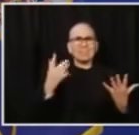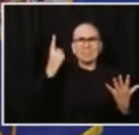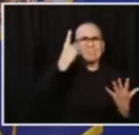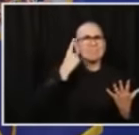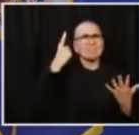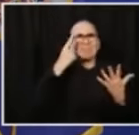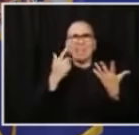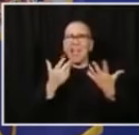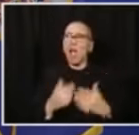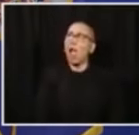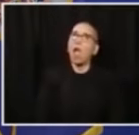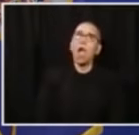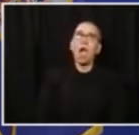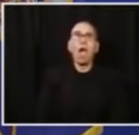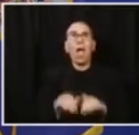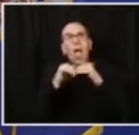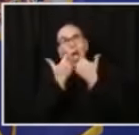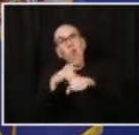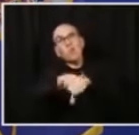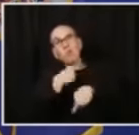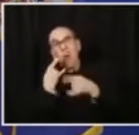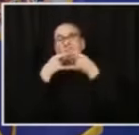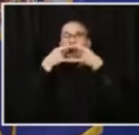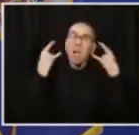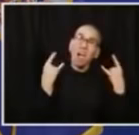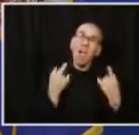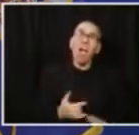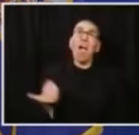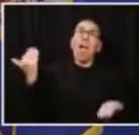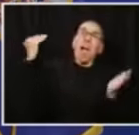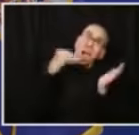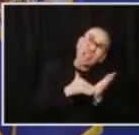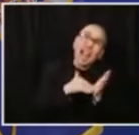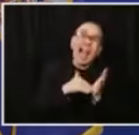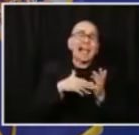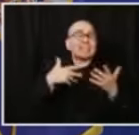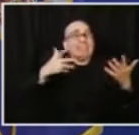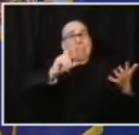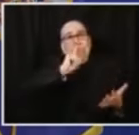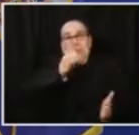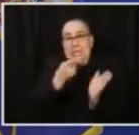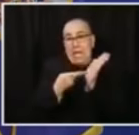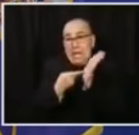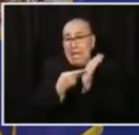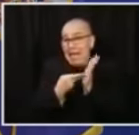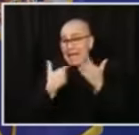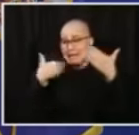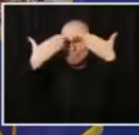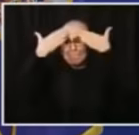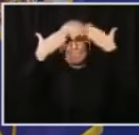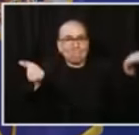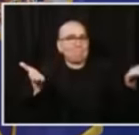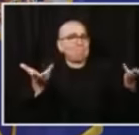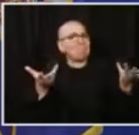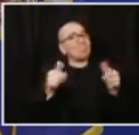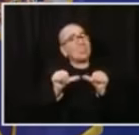wearing masks, we don't know any of that yet. We know it will be a while. We know it matters. We know it can help keep that forest